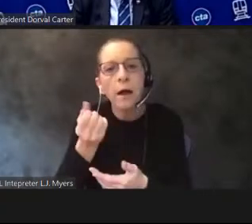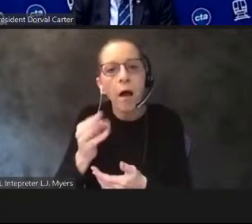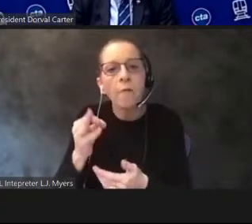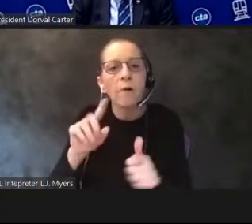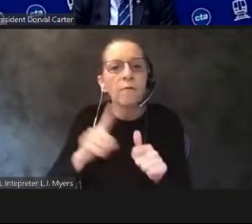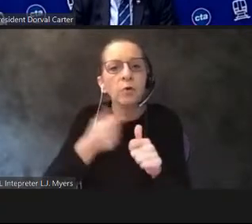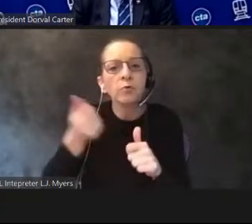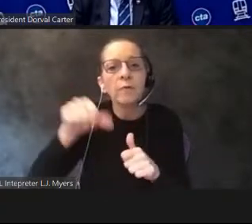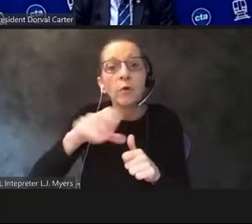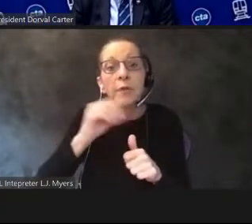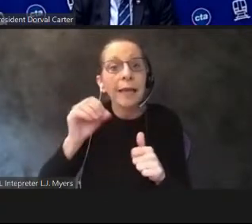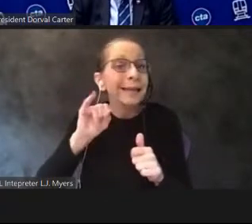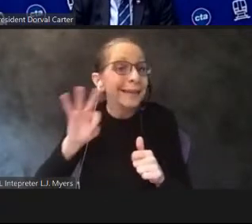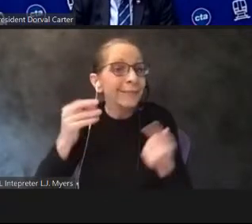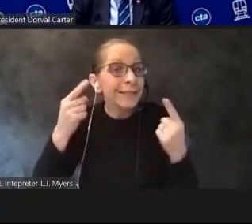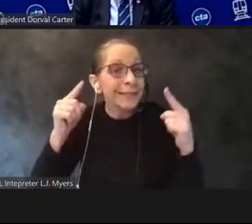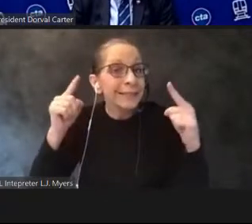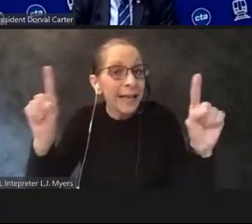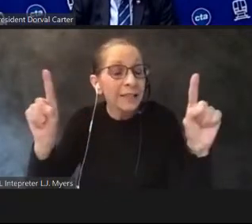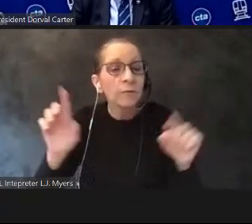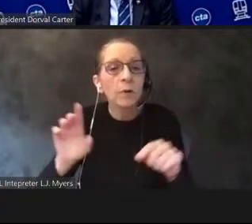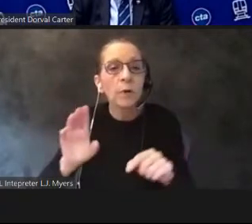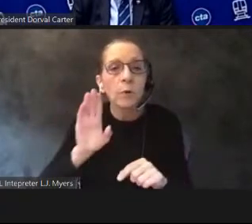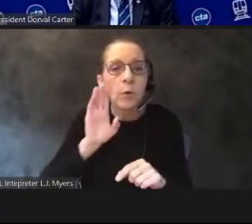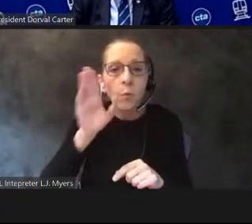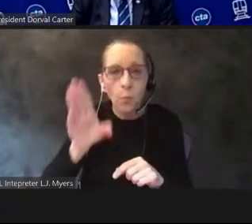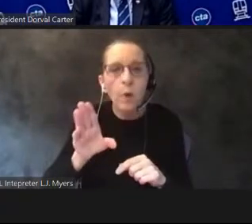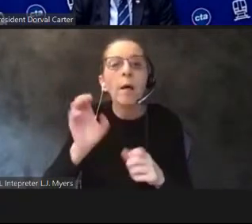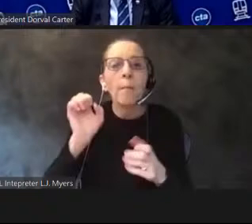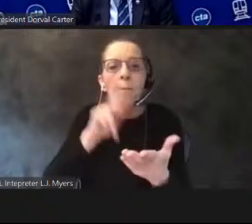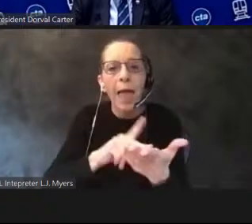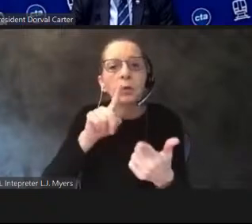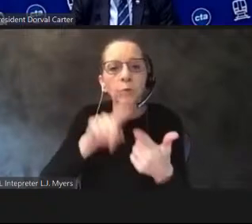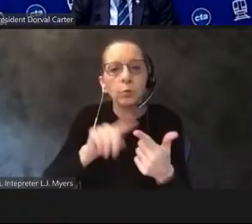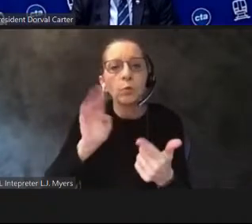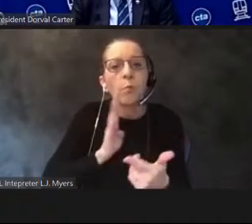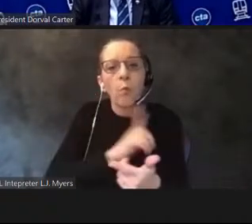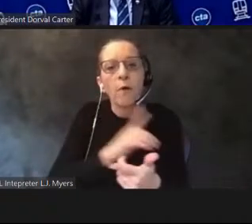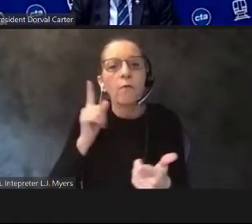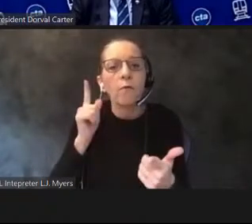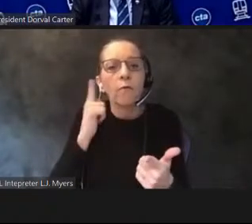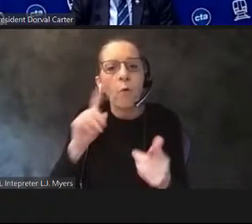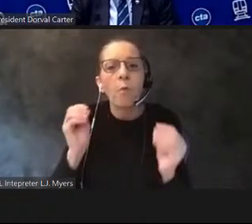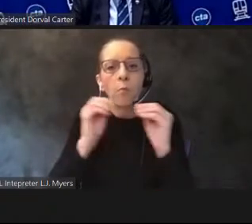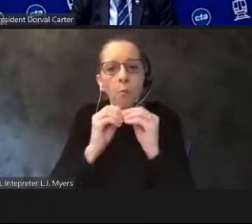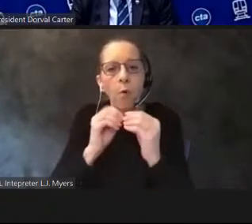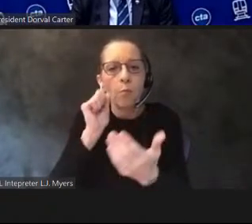and if successful, we will return to the board for further authorization.